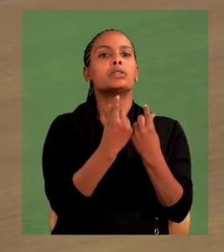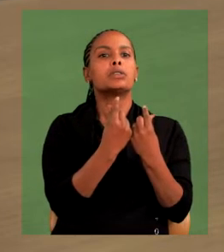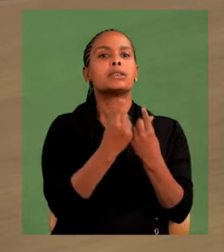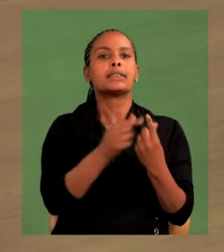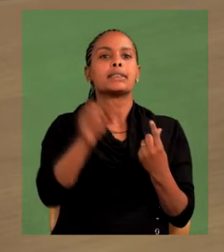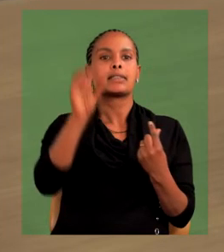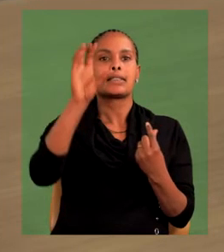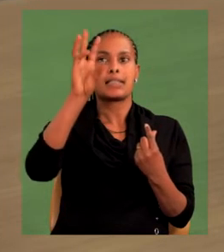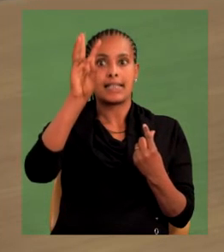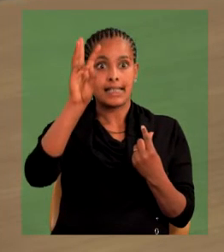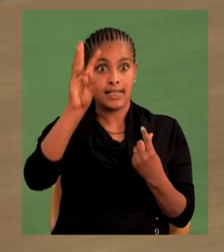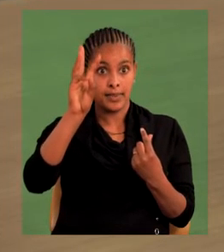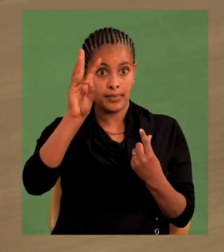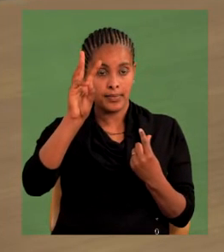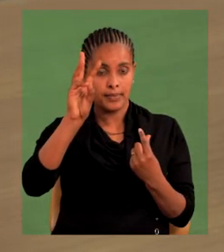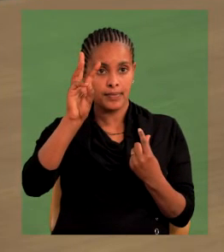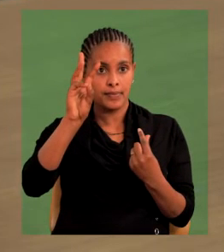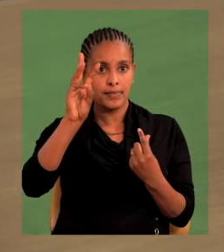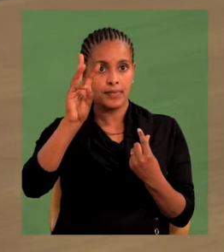Group 3. 6.